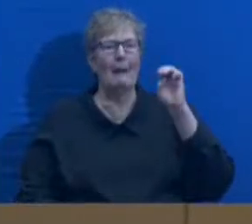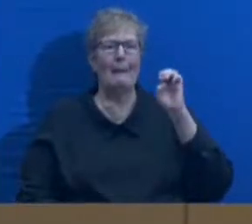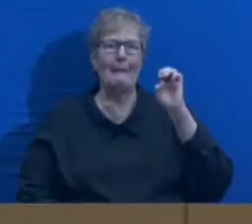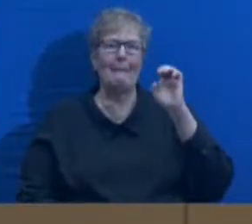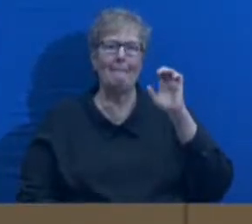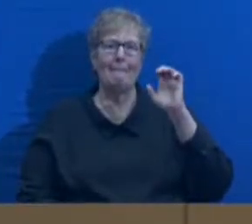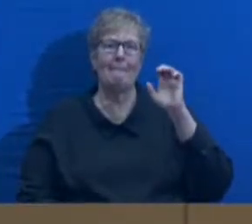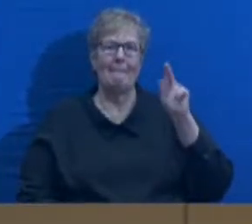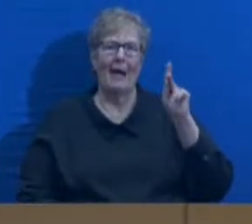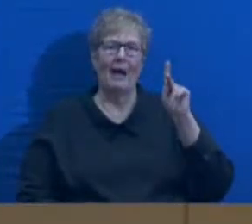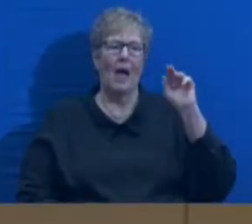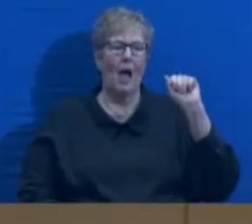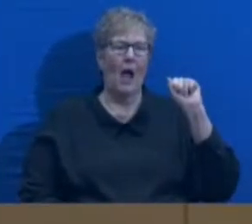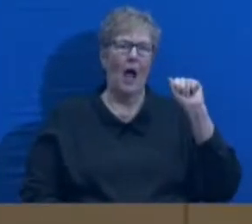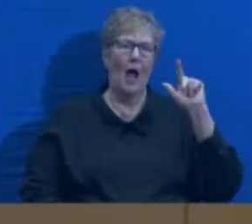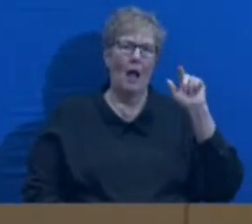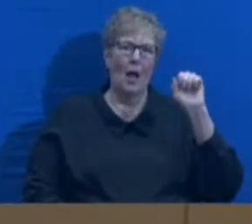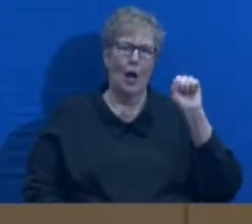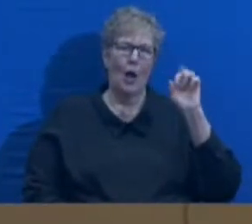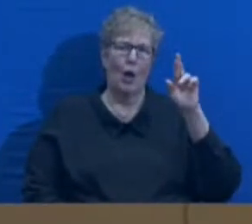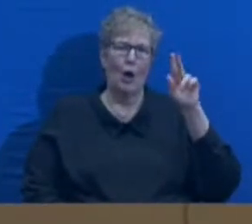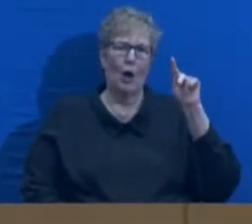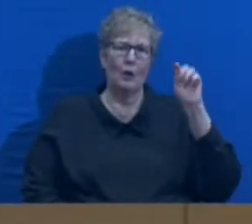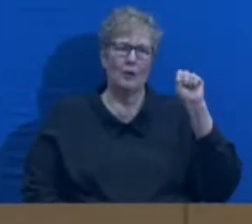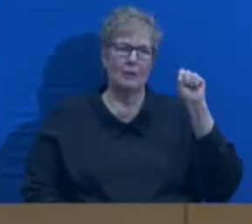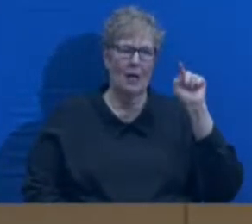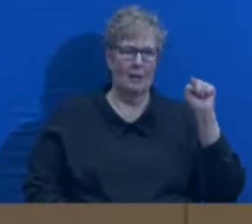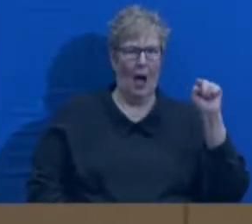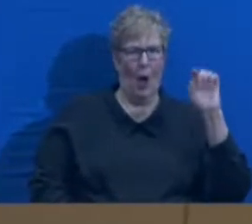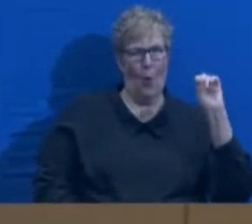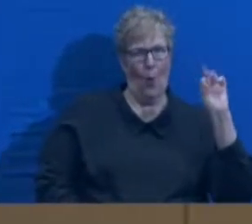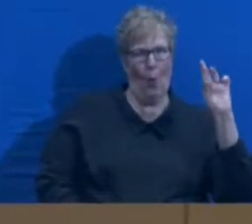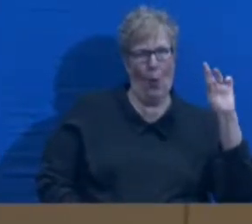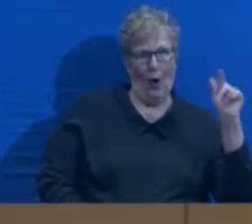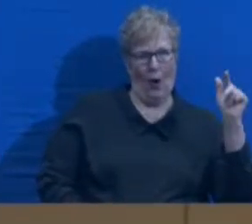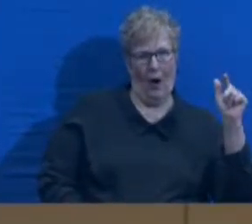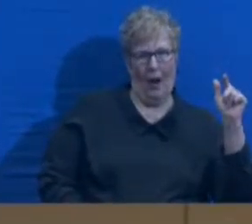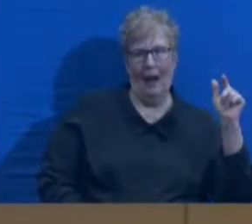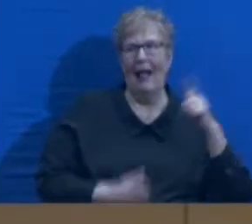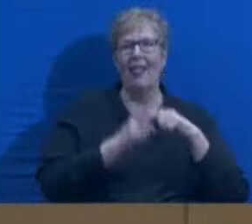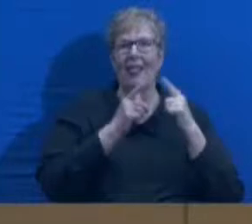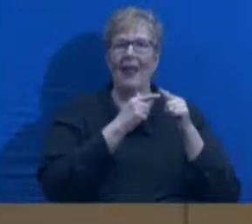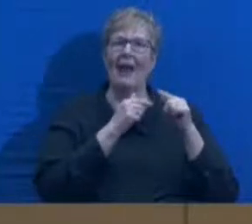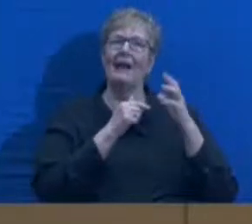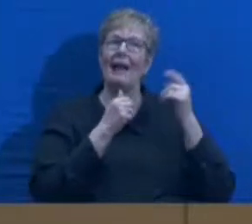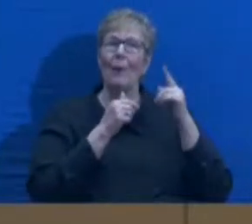To receive location-specific emergency alerts via text, phone call, and email.